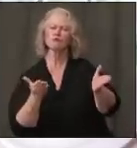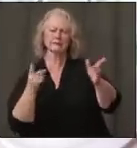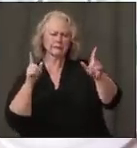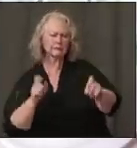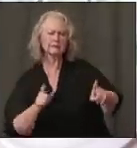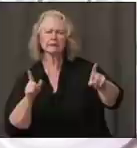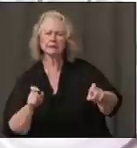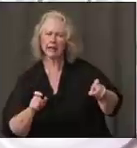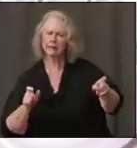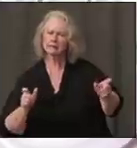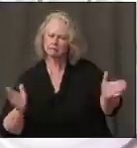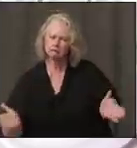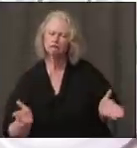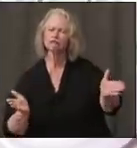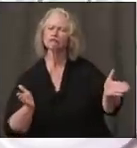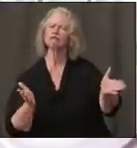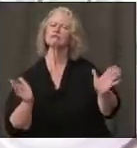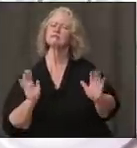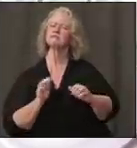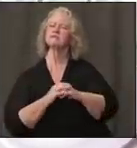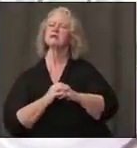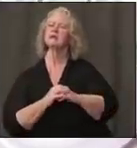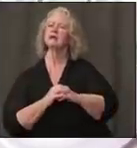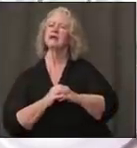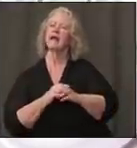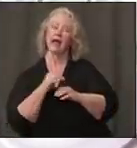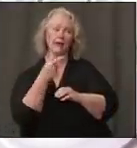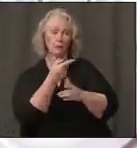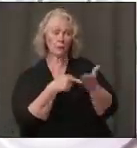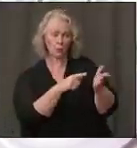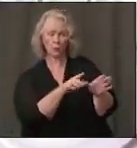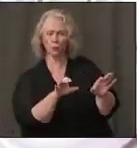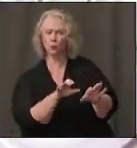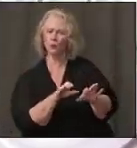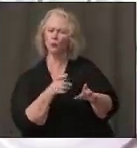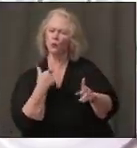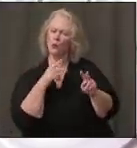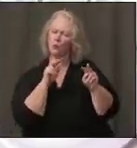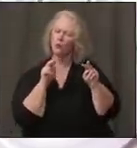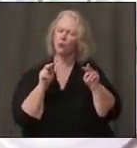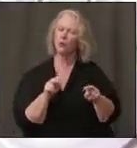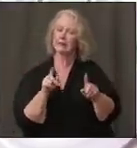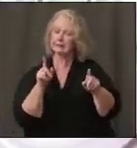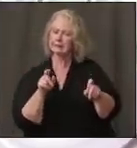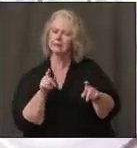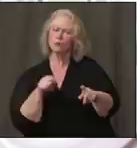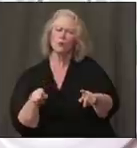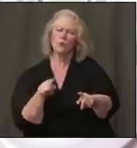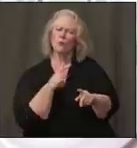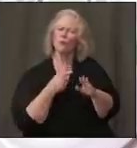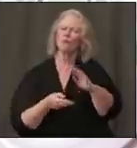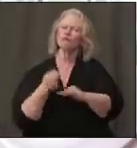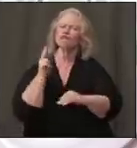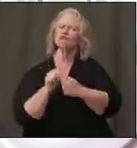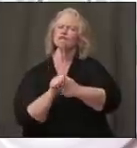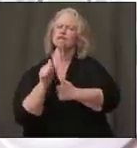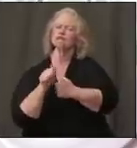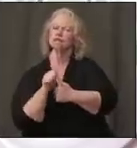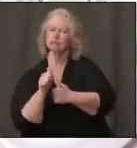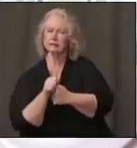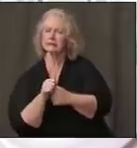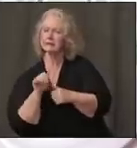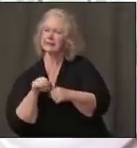particularly, as you're doing, focus the testing on at-risk populations and at-risk sites. Not